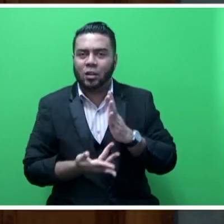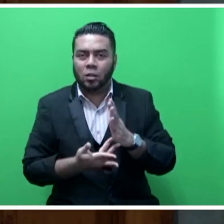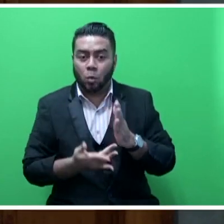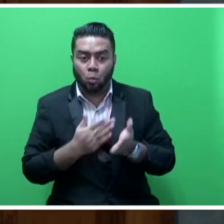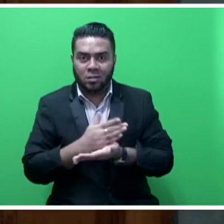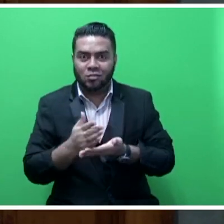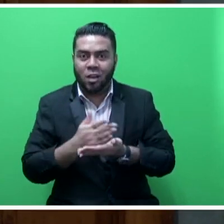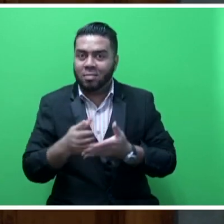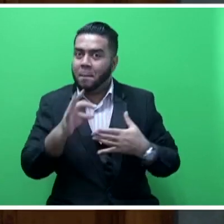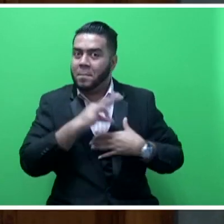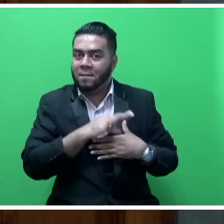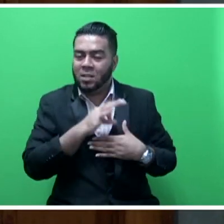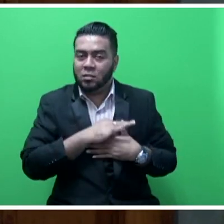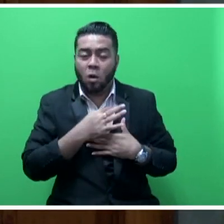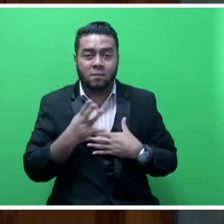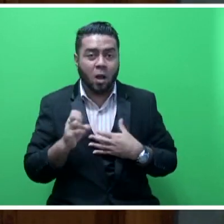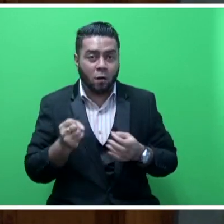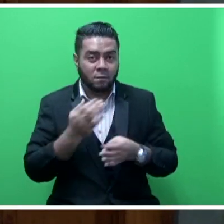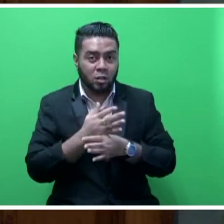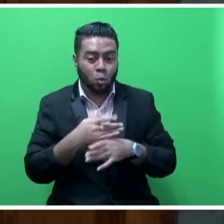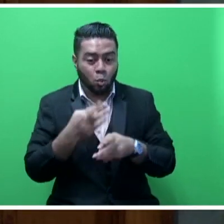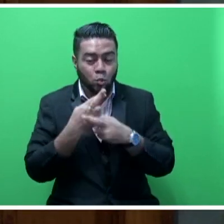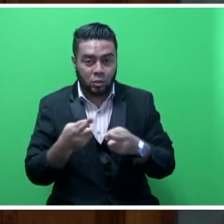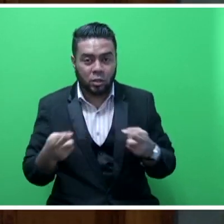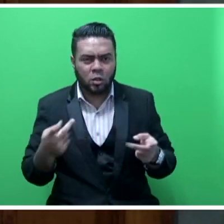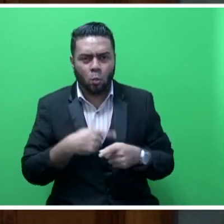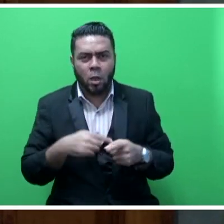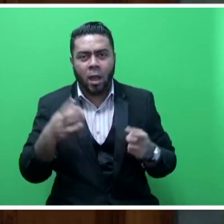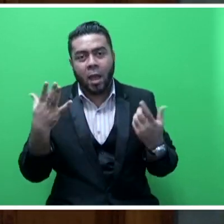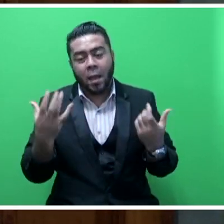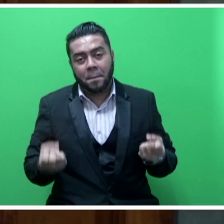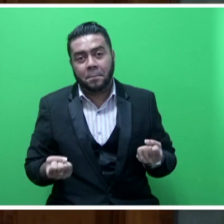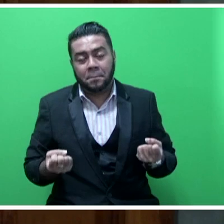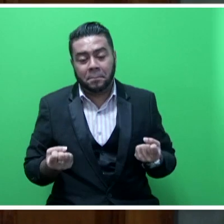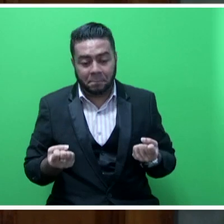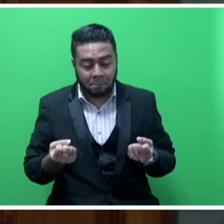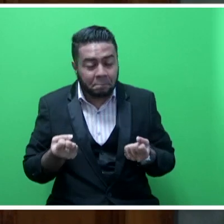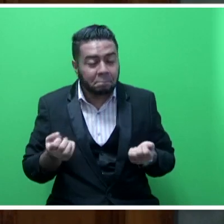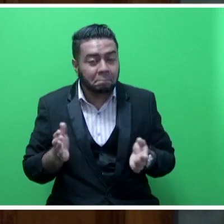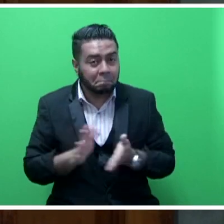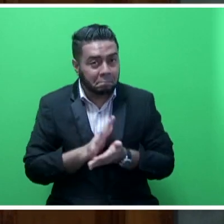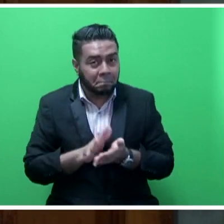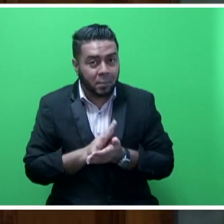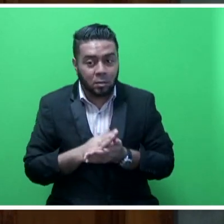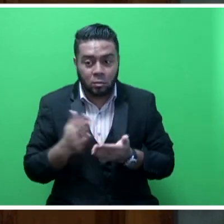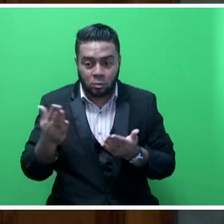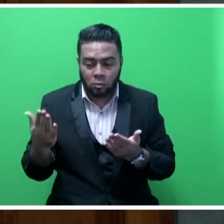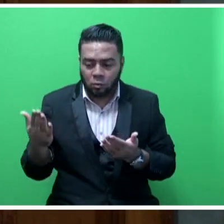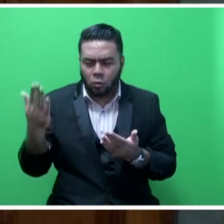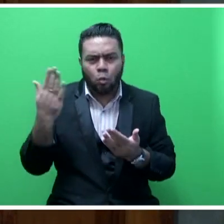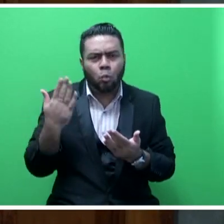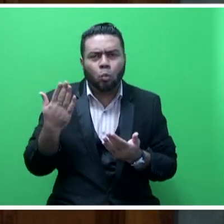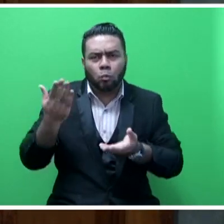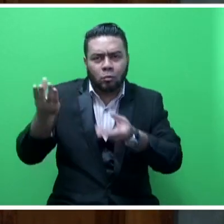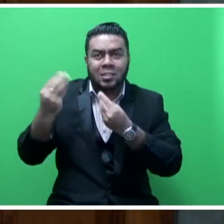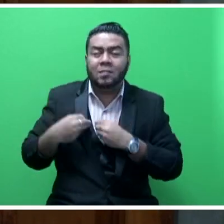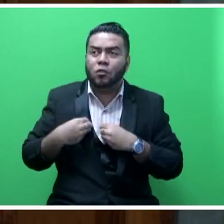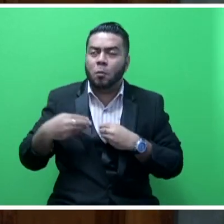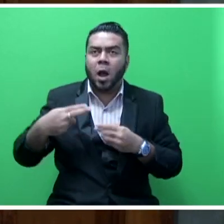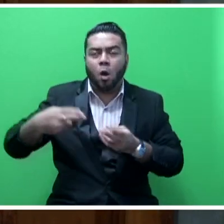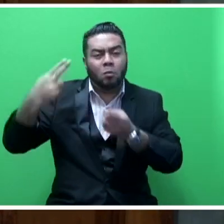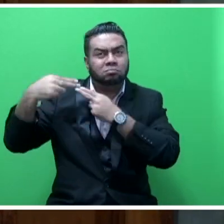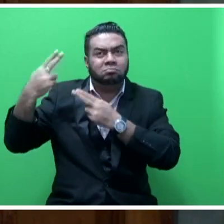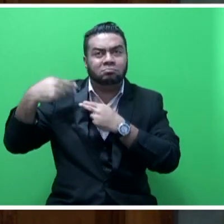share the benefits of our fisheries resources and we are privileged to have inherited it from our forefathers and those who have